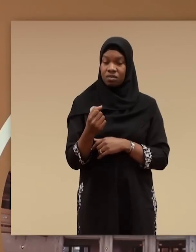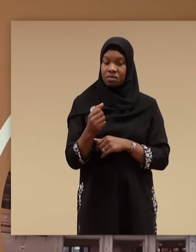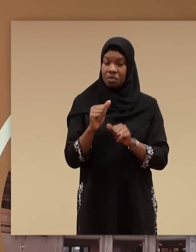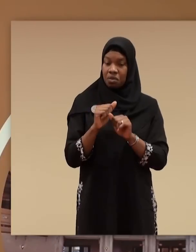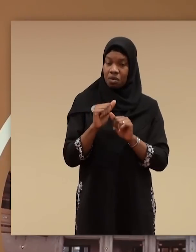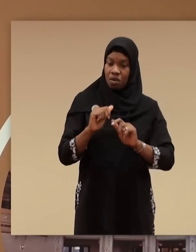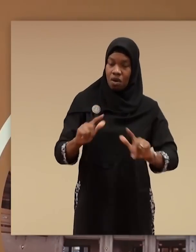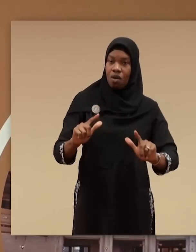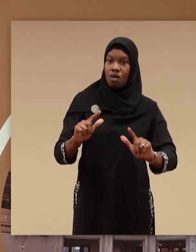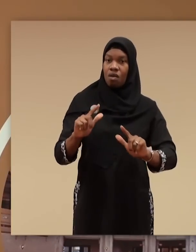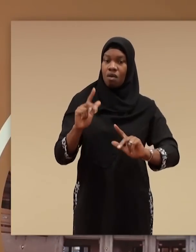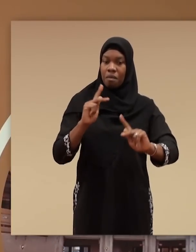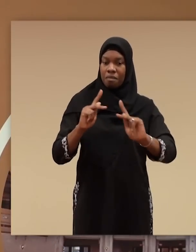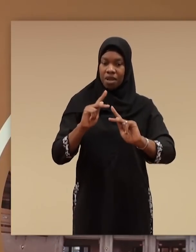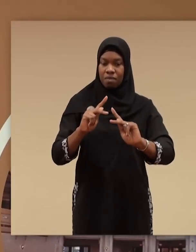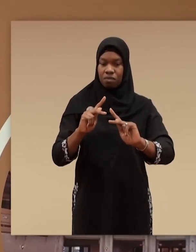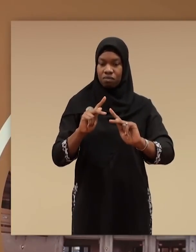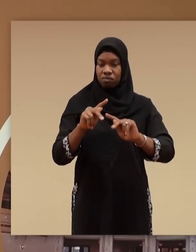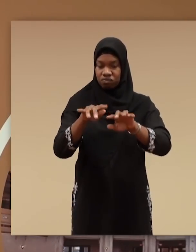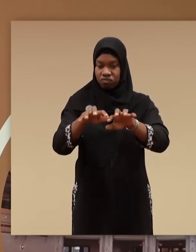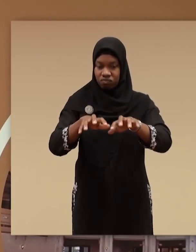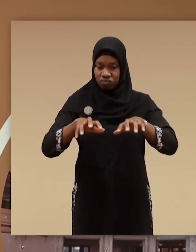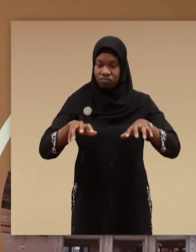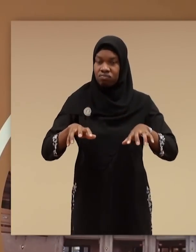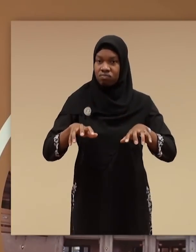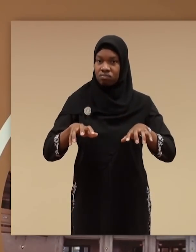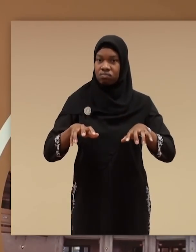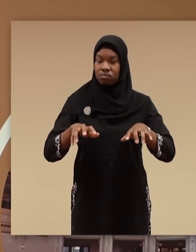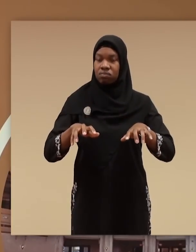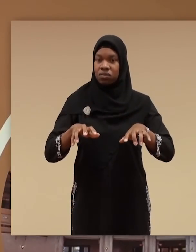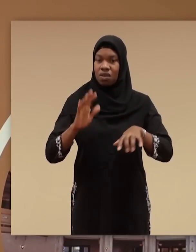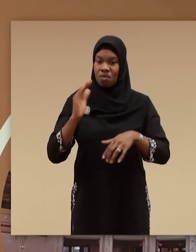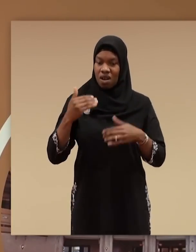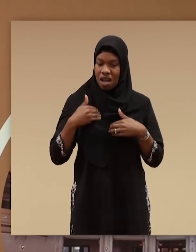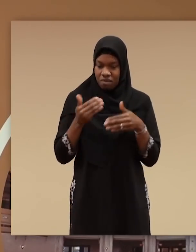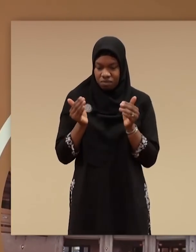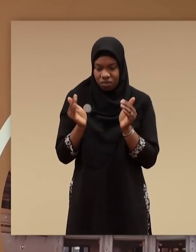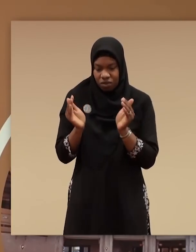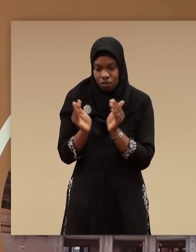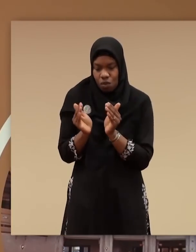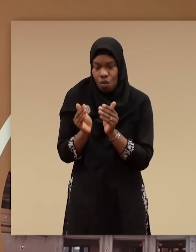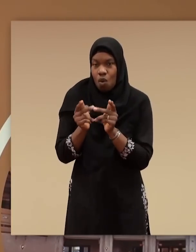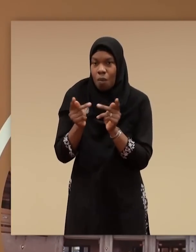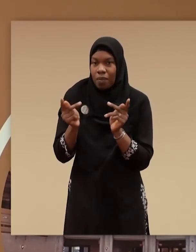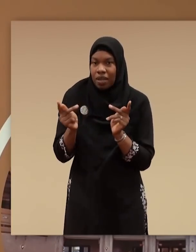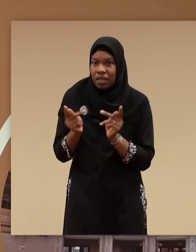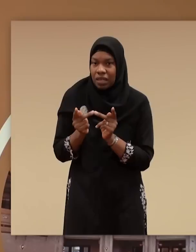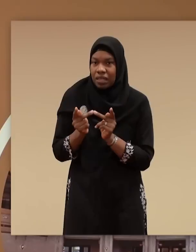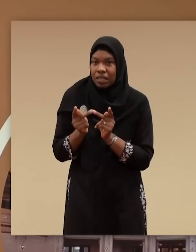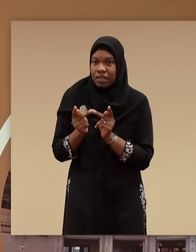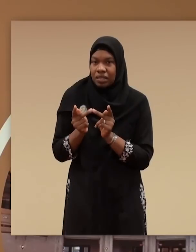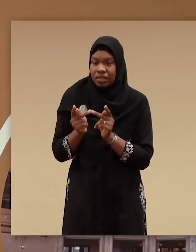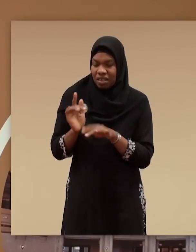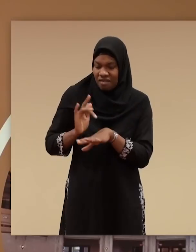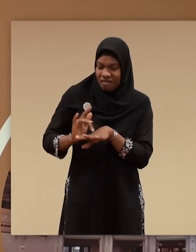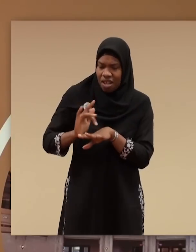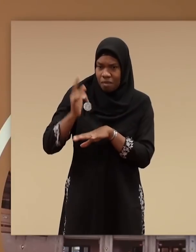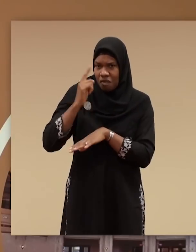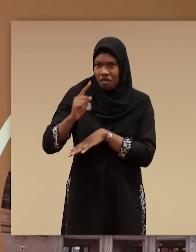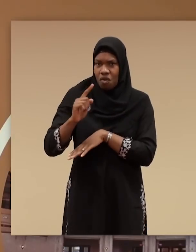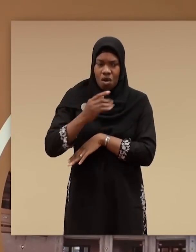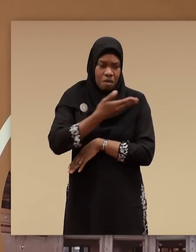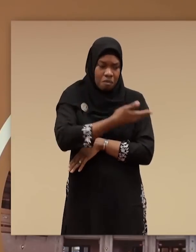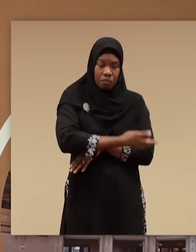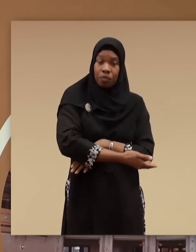sitting, and he closed all the gap. So the only place available in that room was at the doorstep.